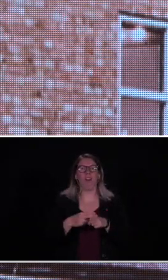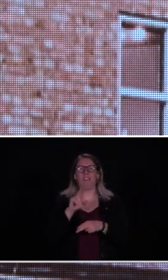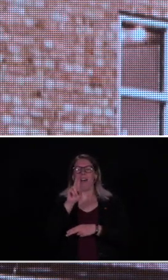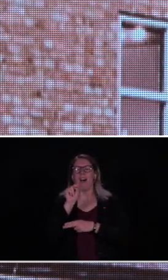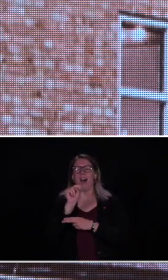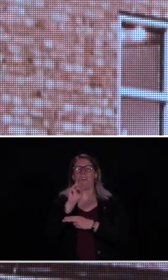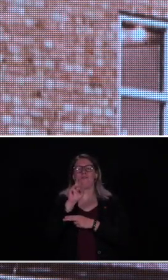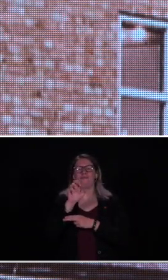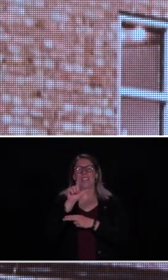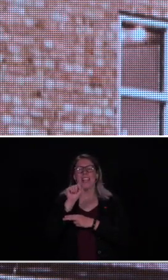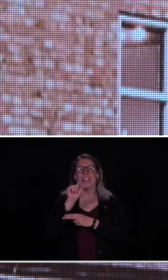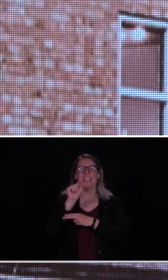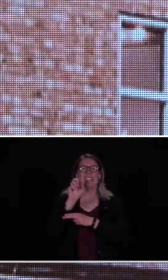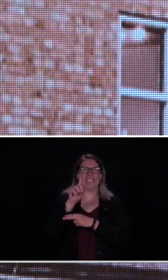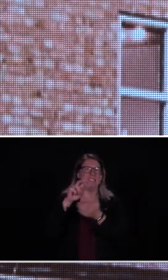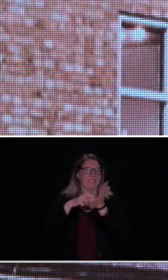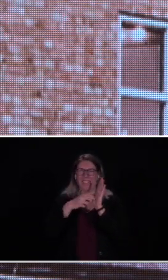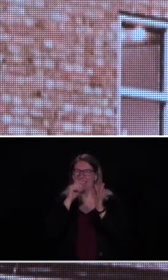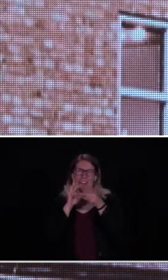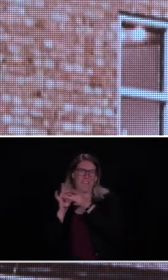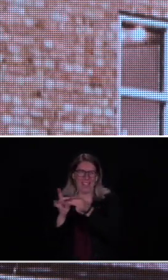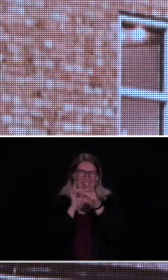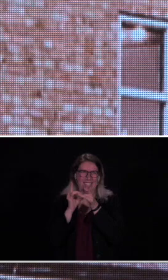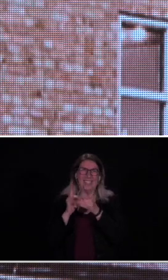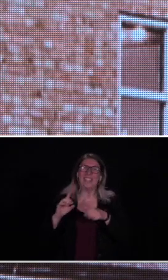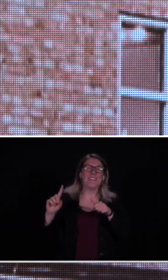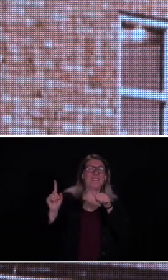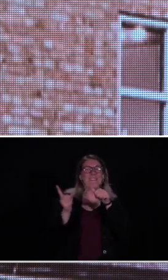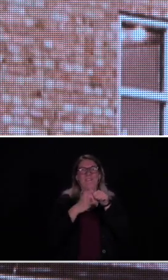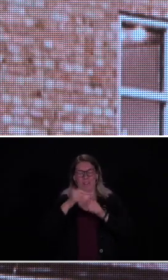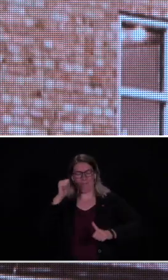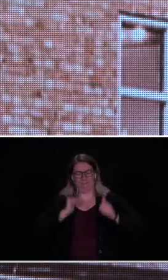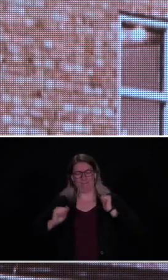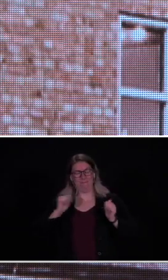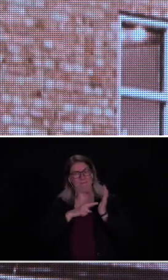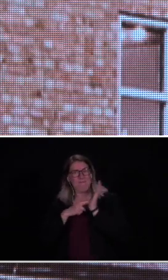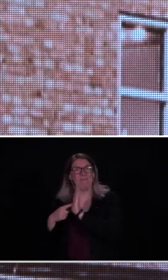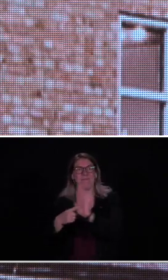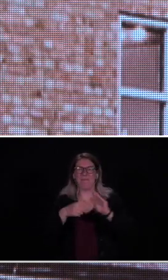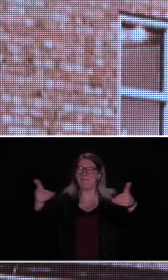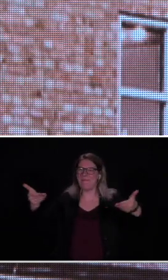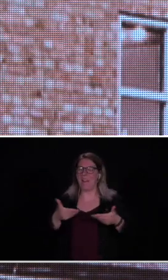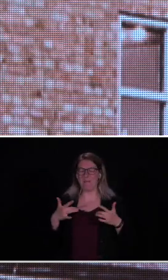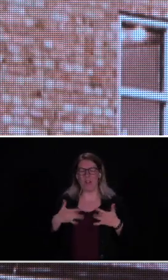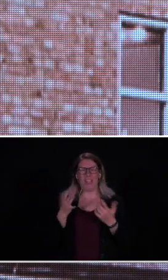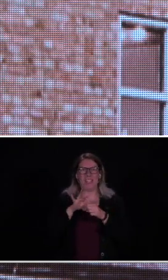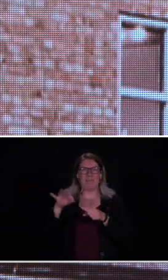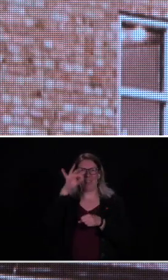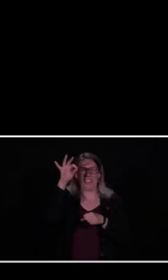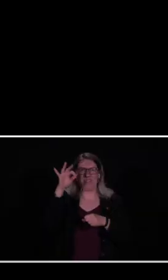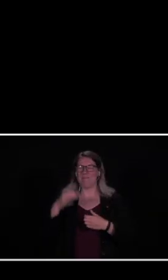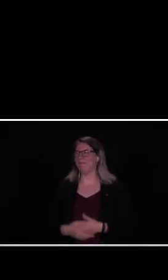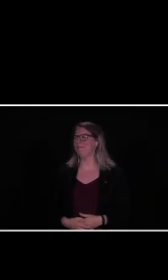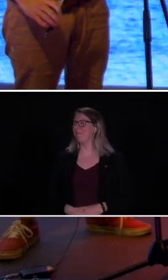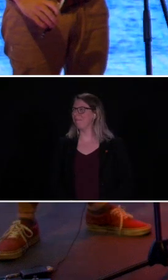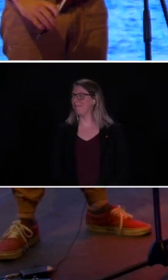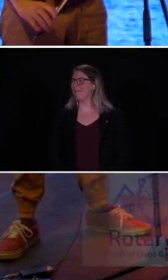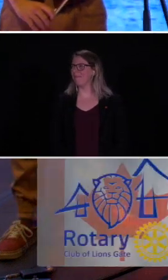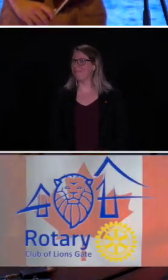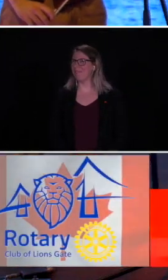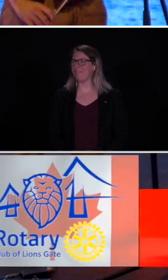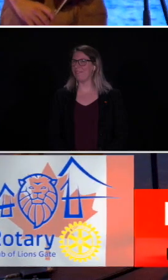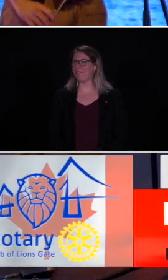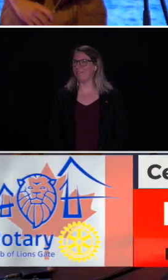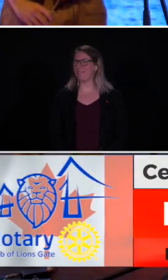Unrelated. So here to kick off our North Vancouver Canada Day musical festivities, please welcome Early Spirit. Any